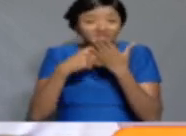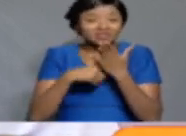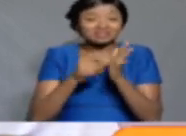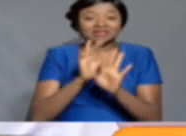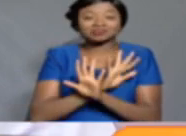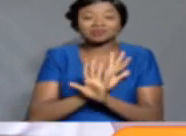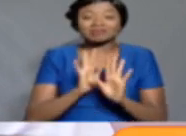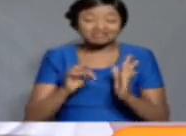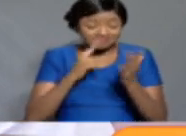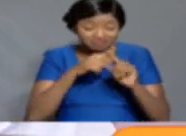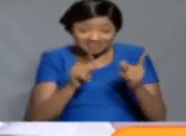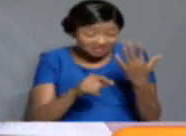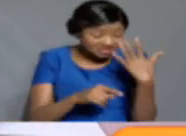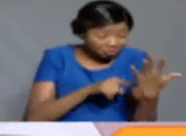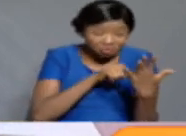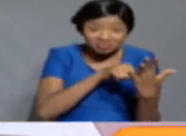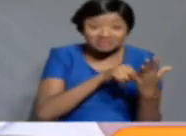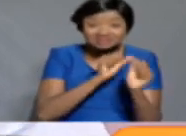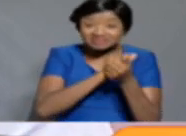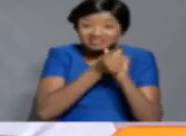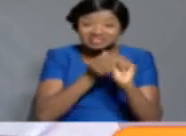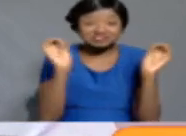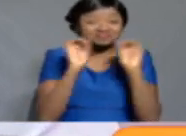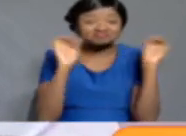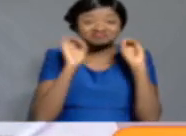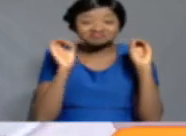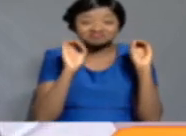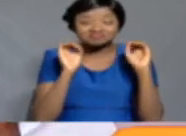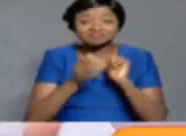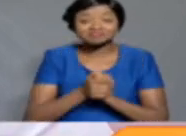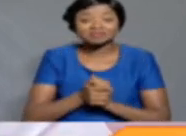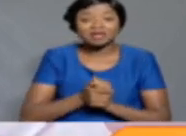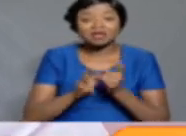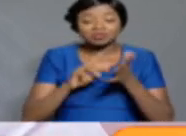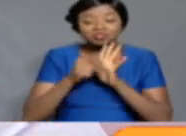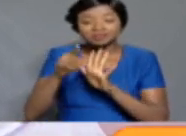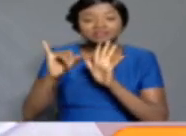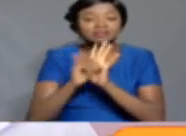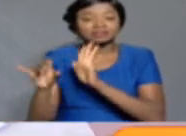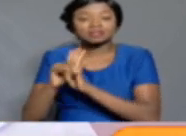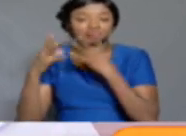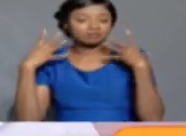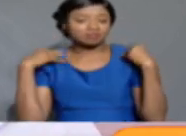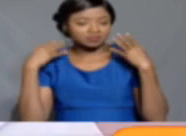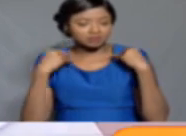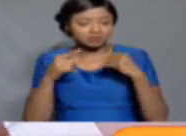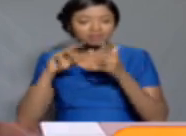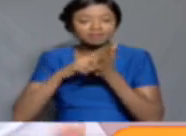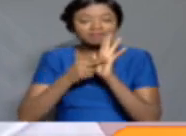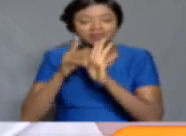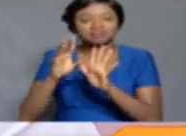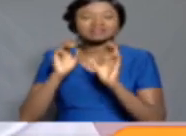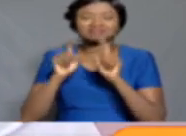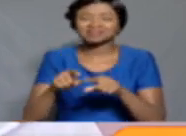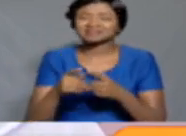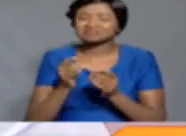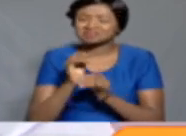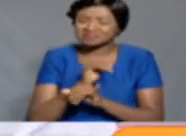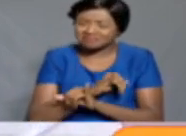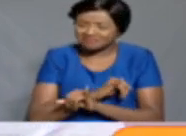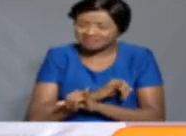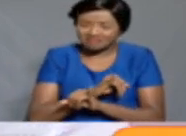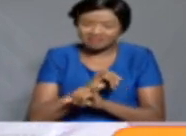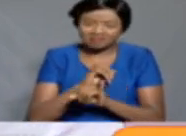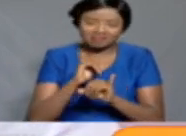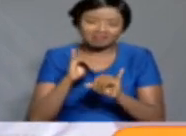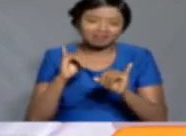their contribution. This is an education exercise. It's supposed to be very sober. It's not